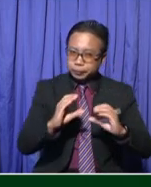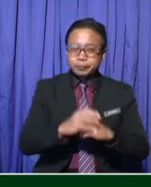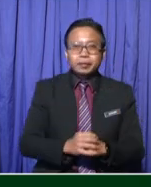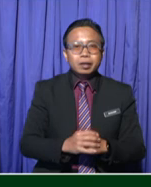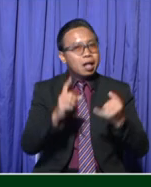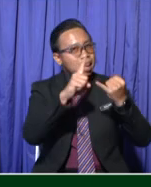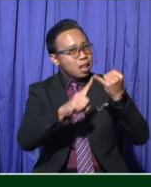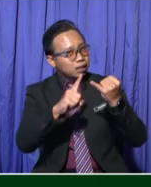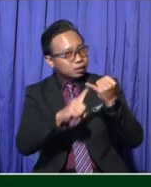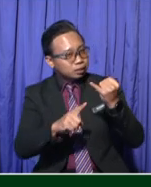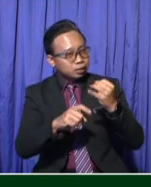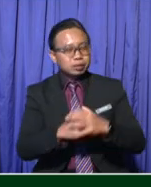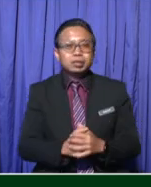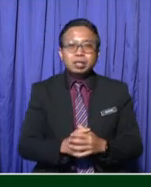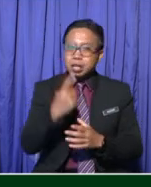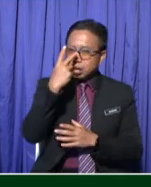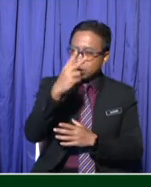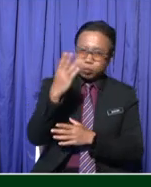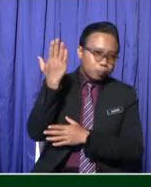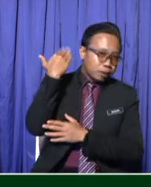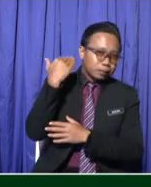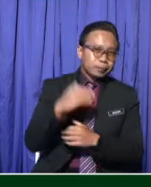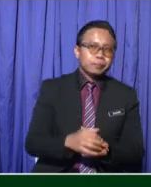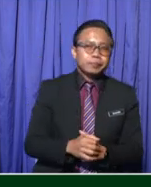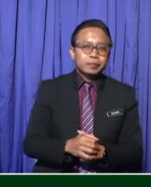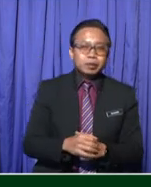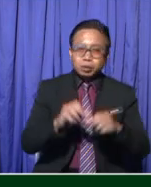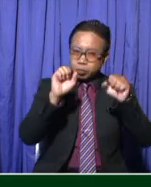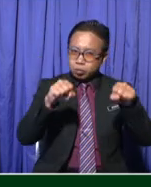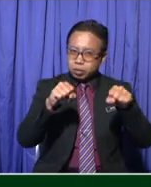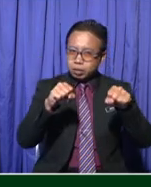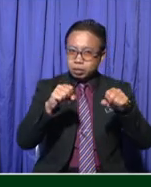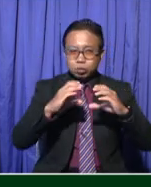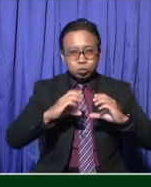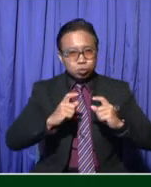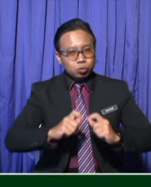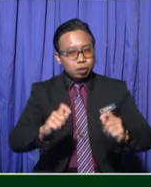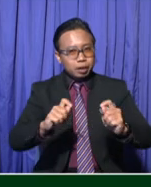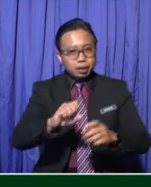Finally, look back. Can we try another question?